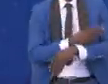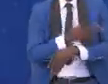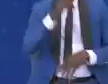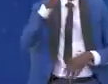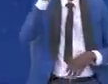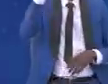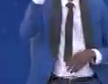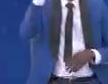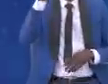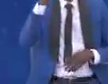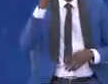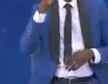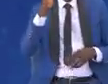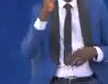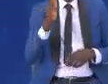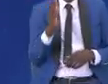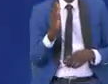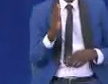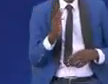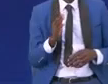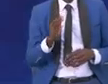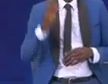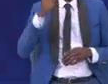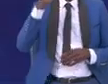the mighty, mighty God, yeah.